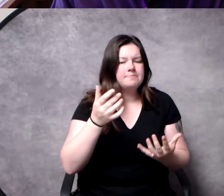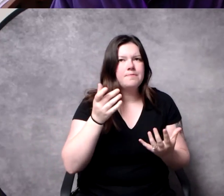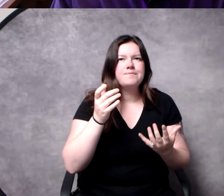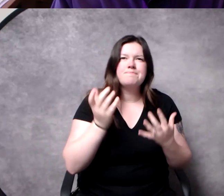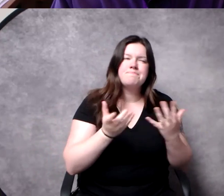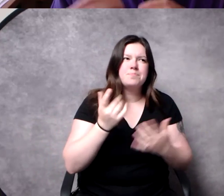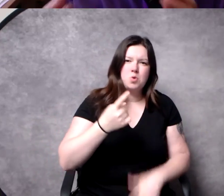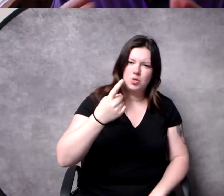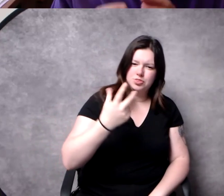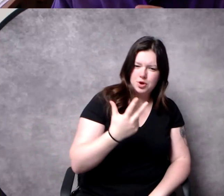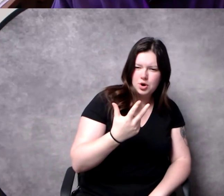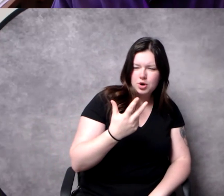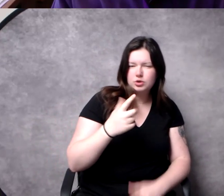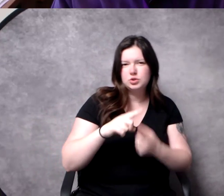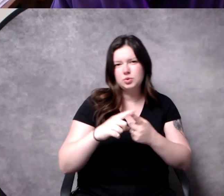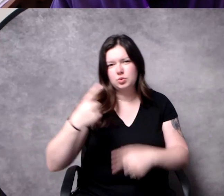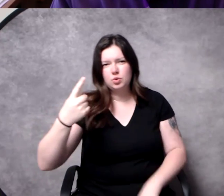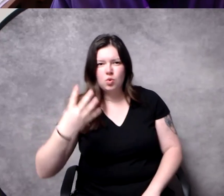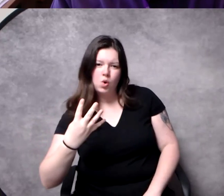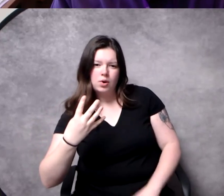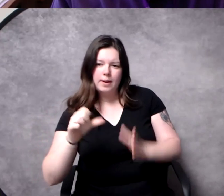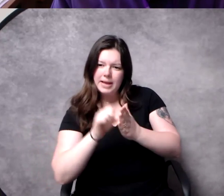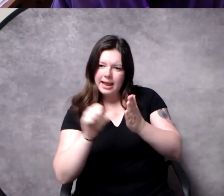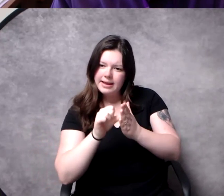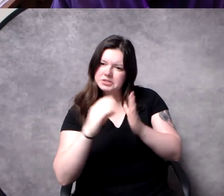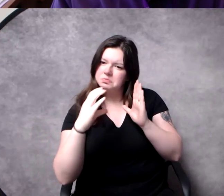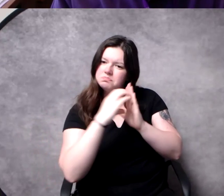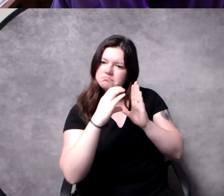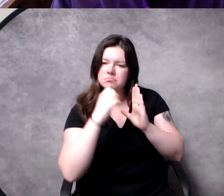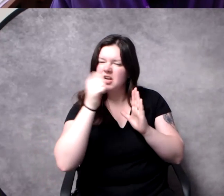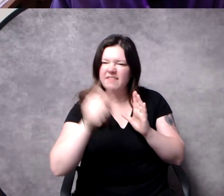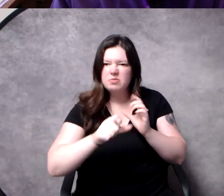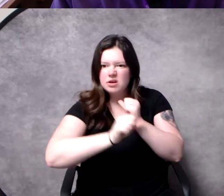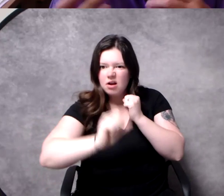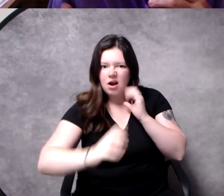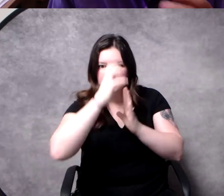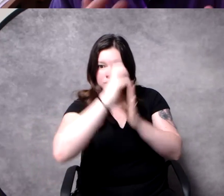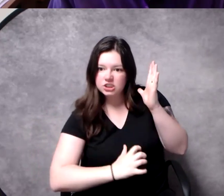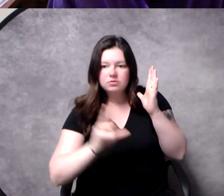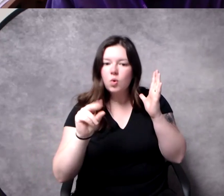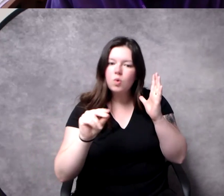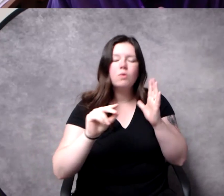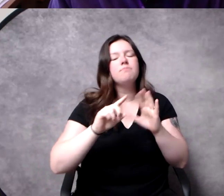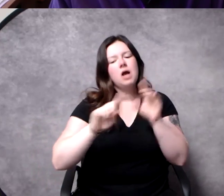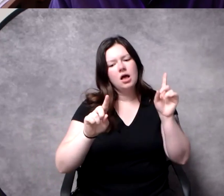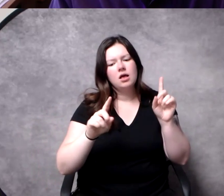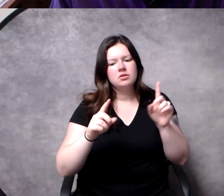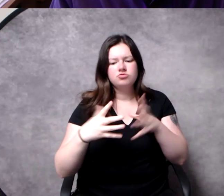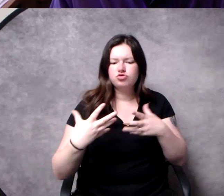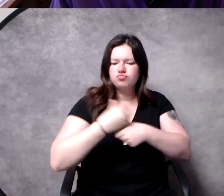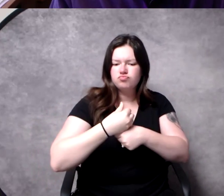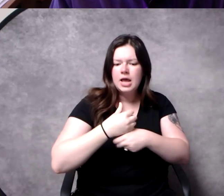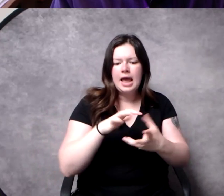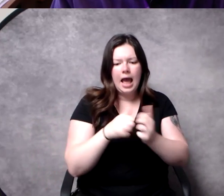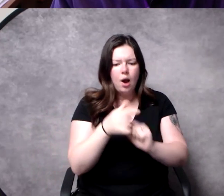quarter of a page in length. So it doesn't have to be real long, but just a little discussion about, first of all, how you're going to recruit students